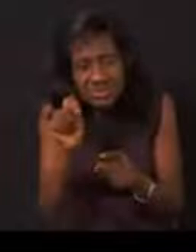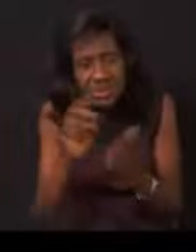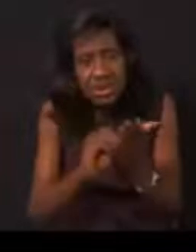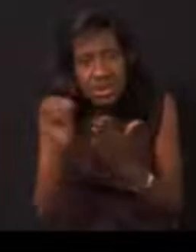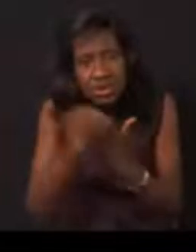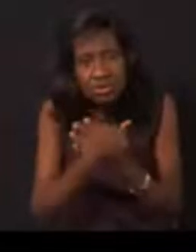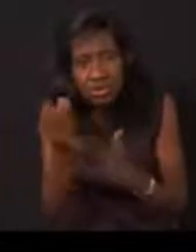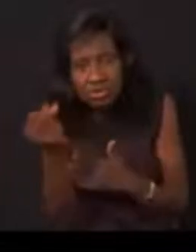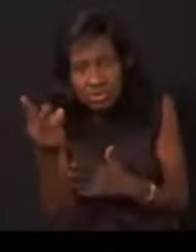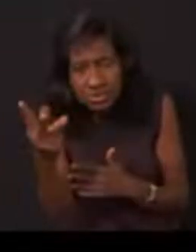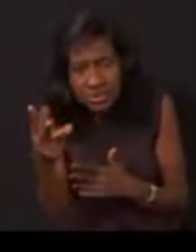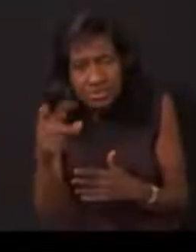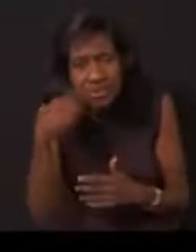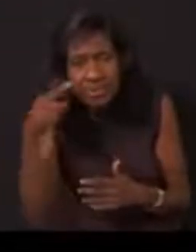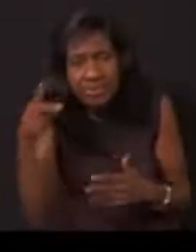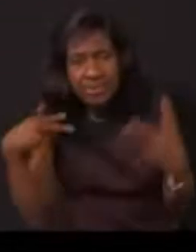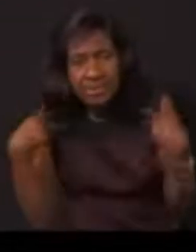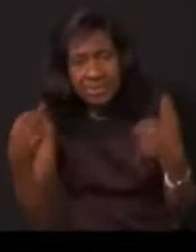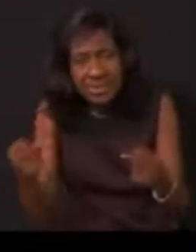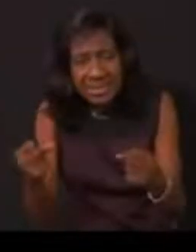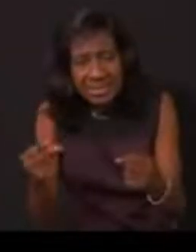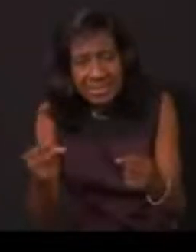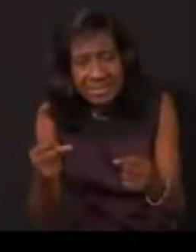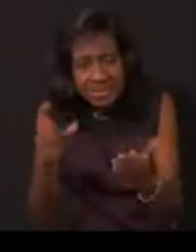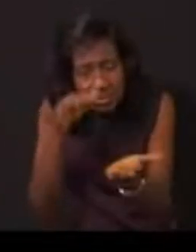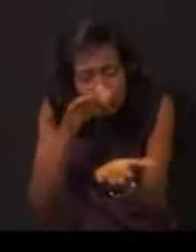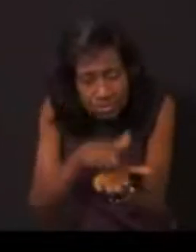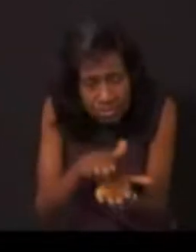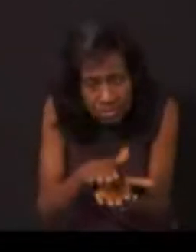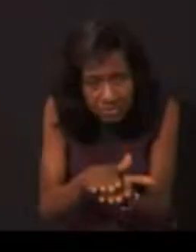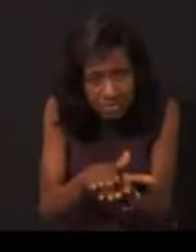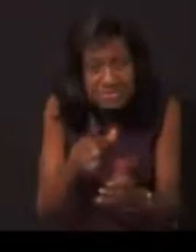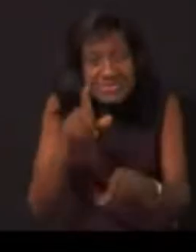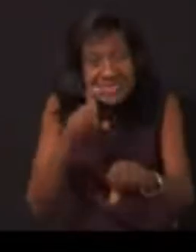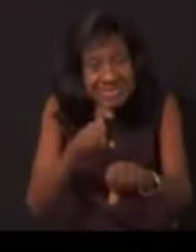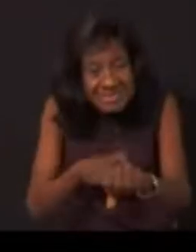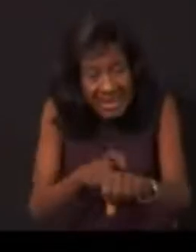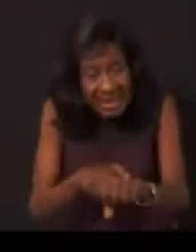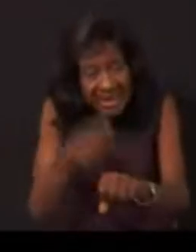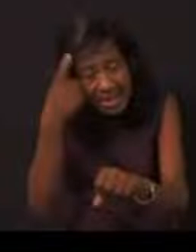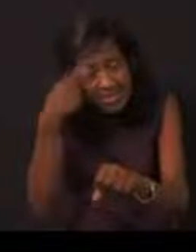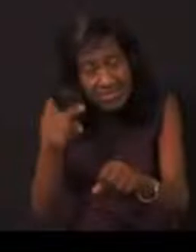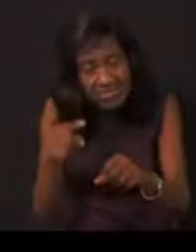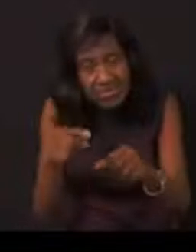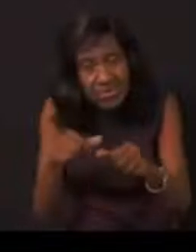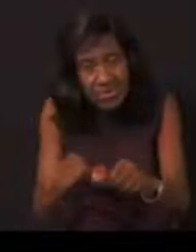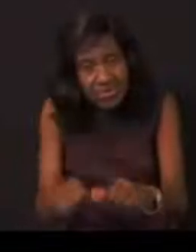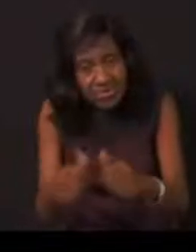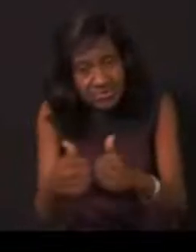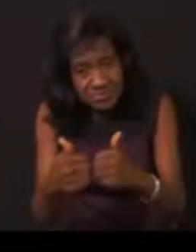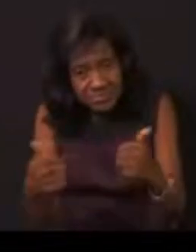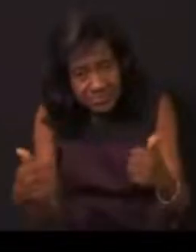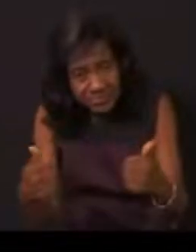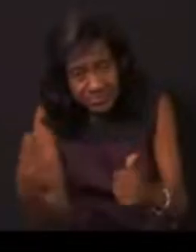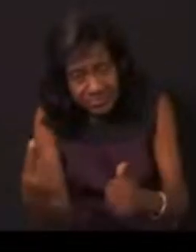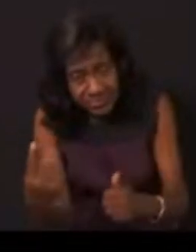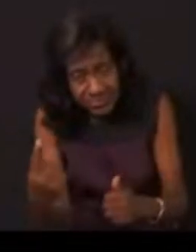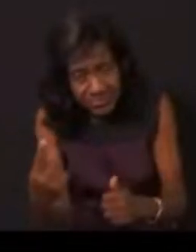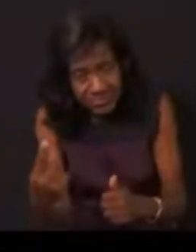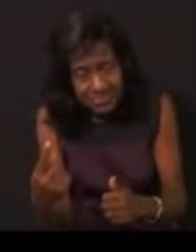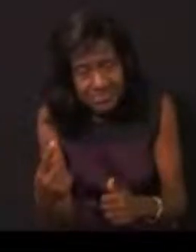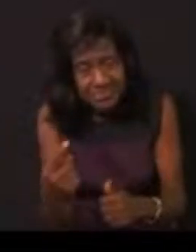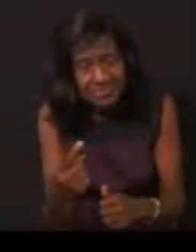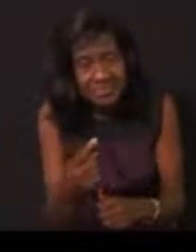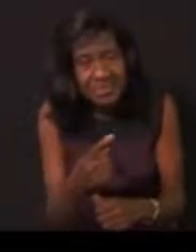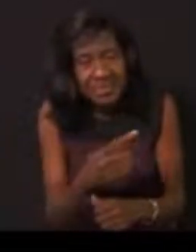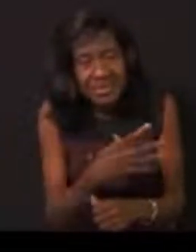health reduced the isolation and quarantine periods in the community and transmission cases of COVID-19